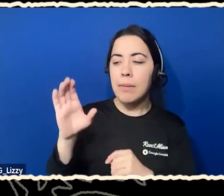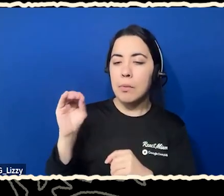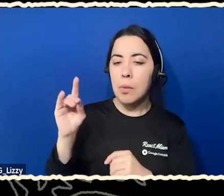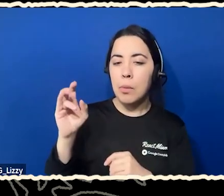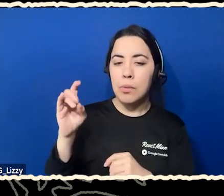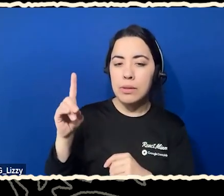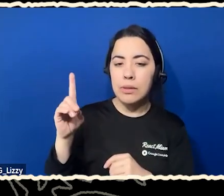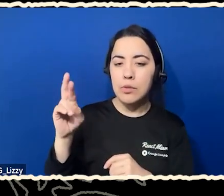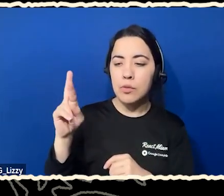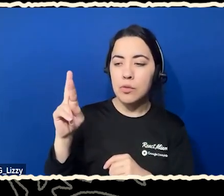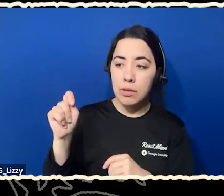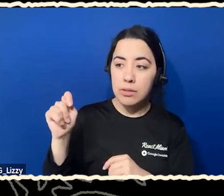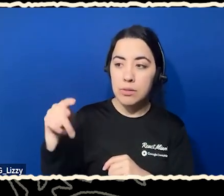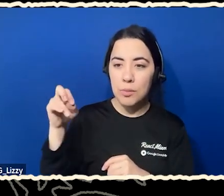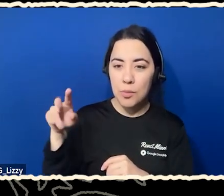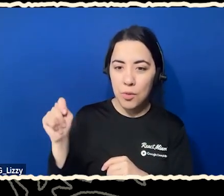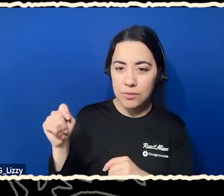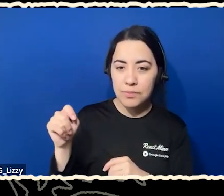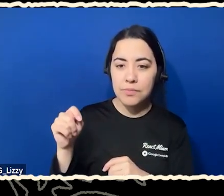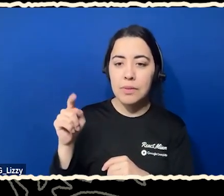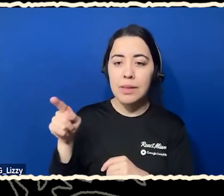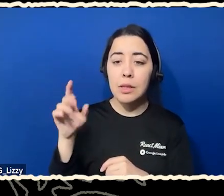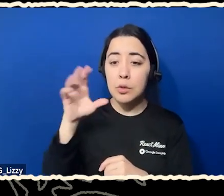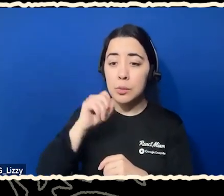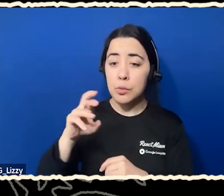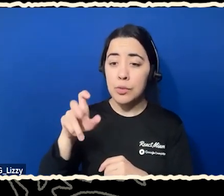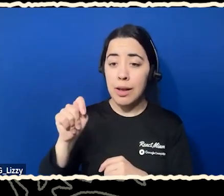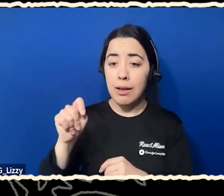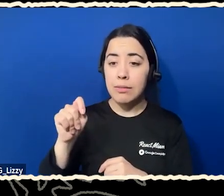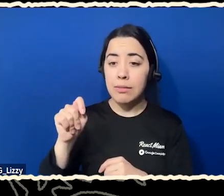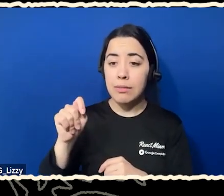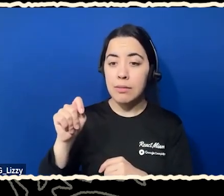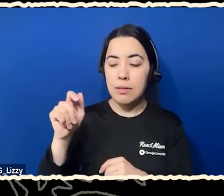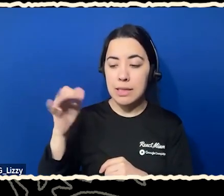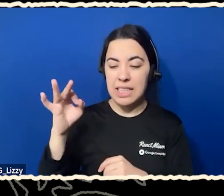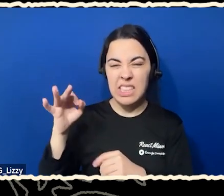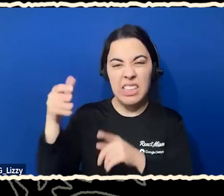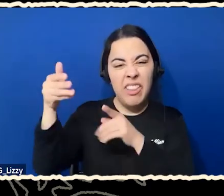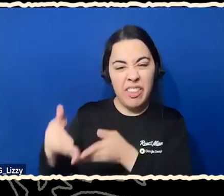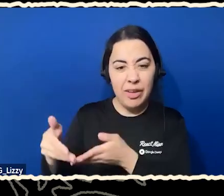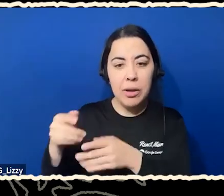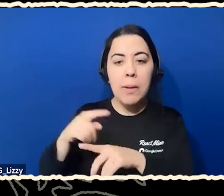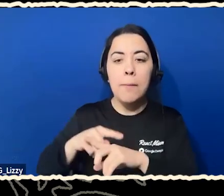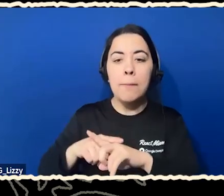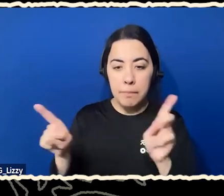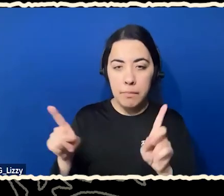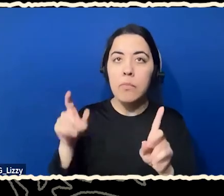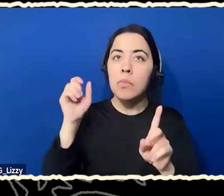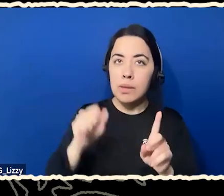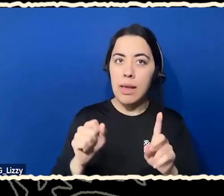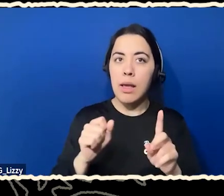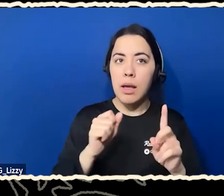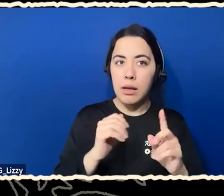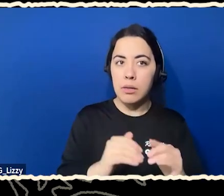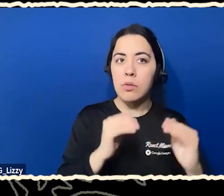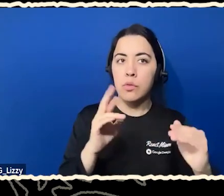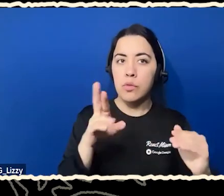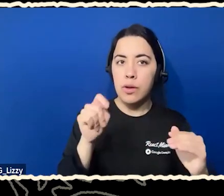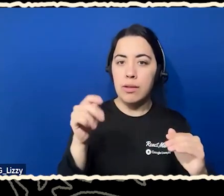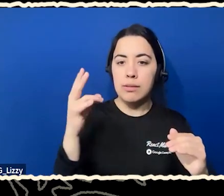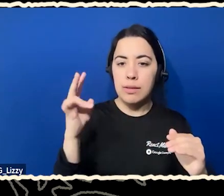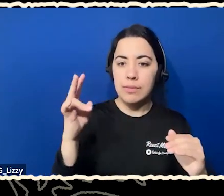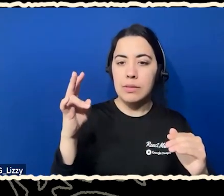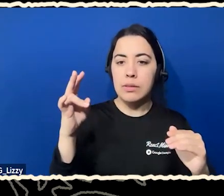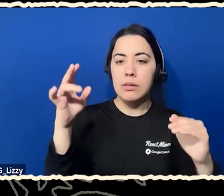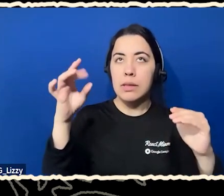React 19 by default, but you can make it work with React 17 and 18 as well. All right, one more thing, sales pitch for